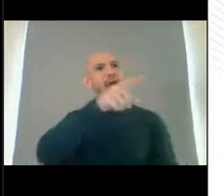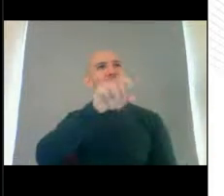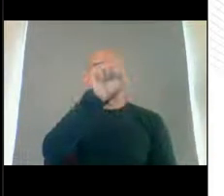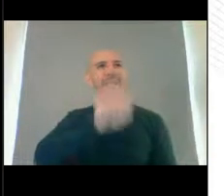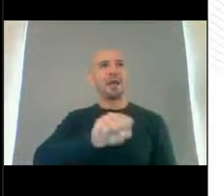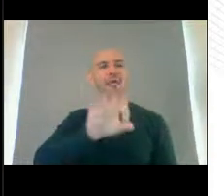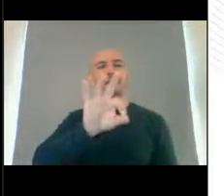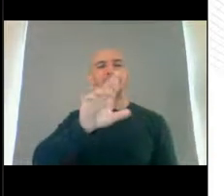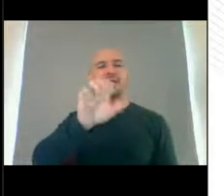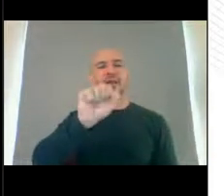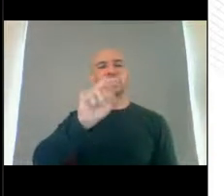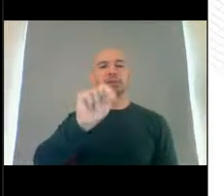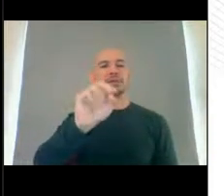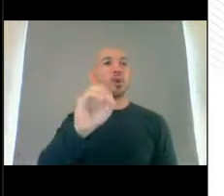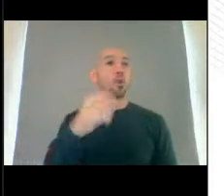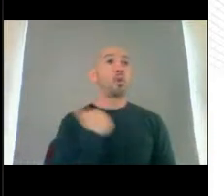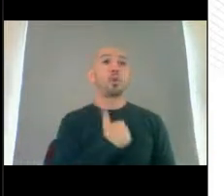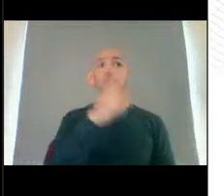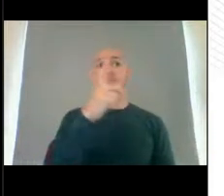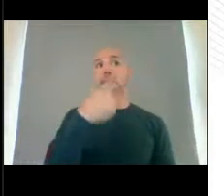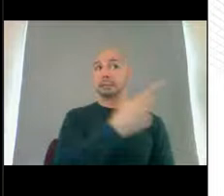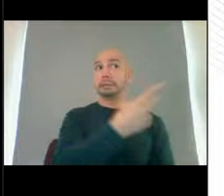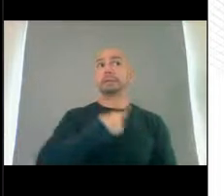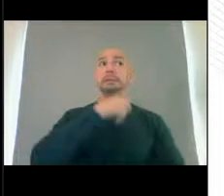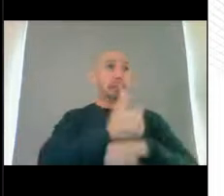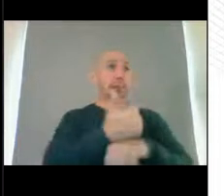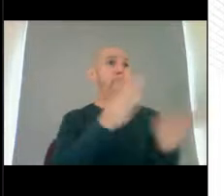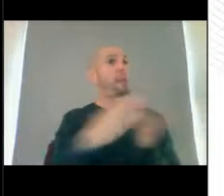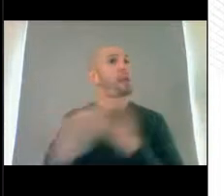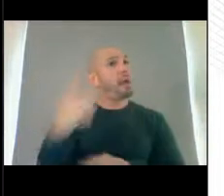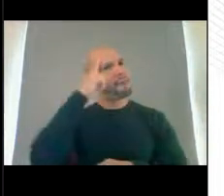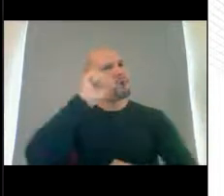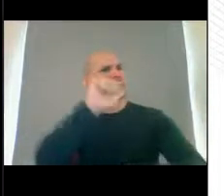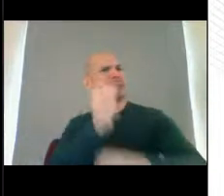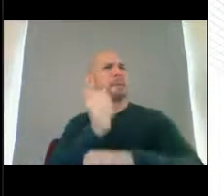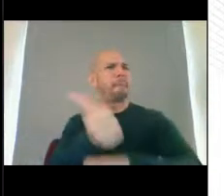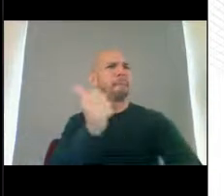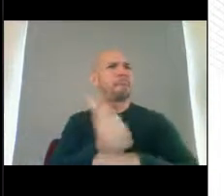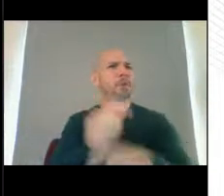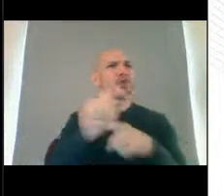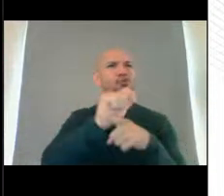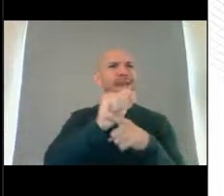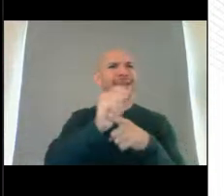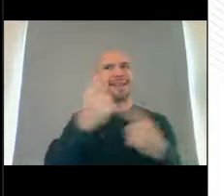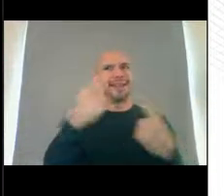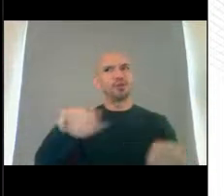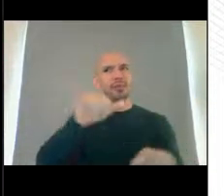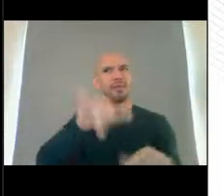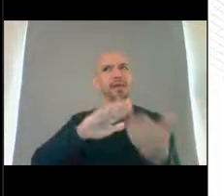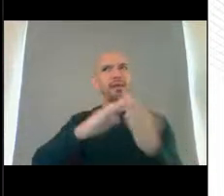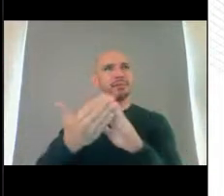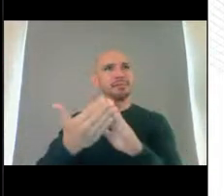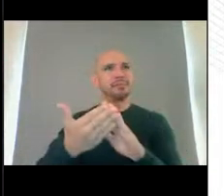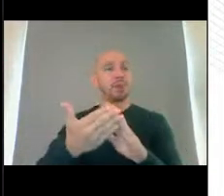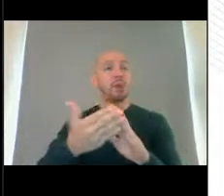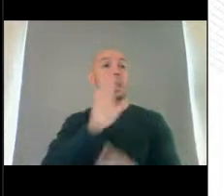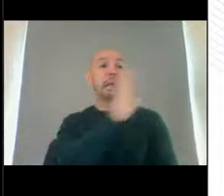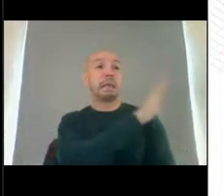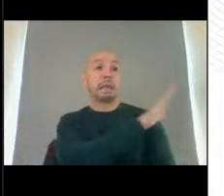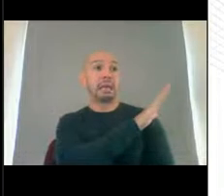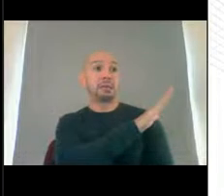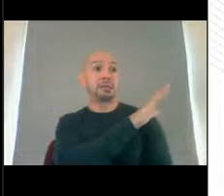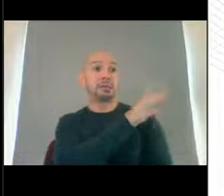some additional training in the neighborhood that he was talking about uh so his legacy will carry on it's wonderful to